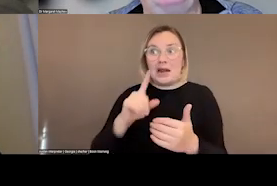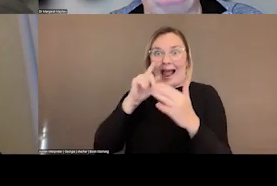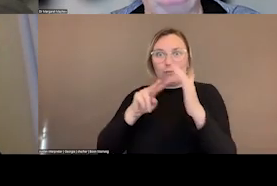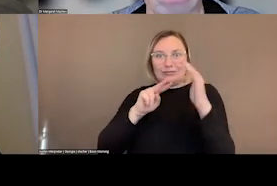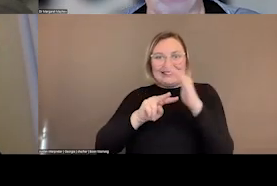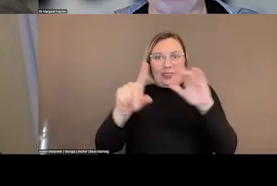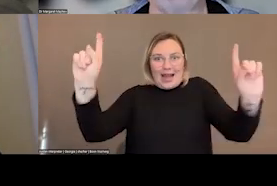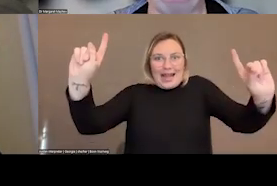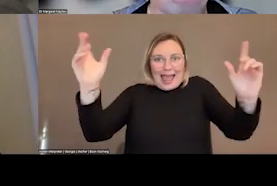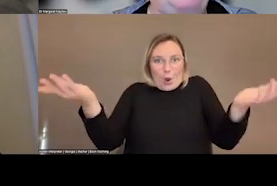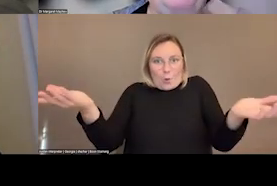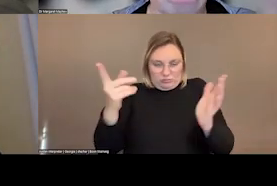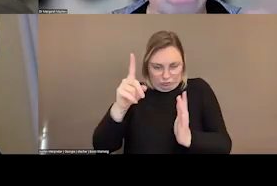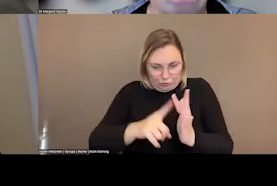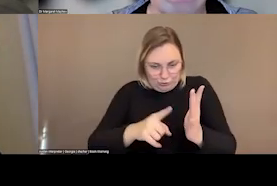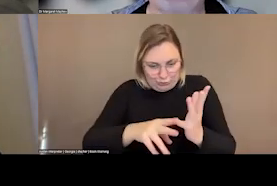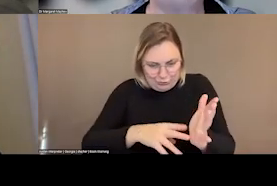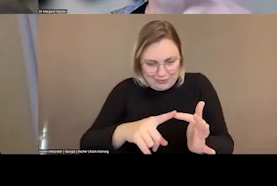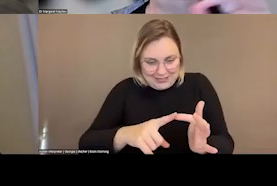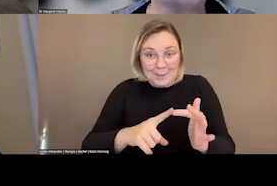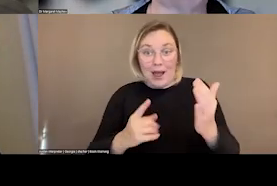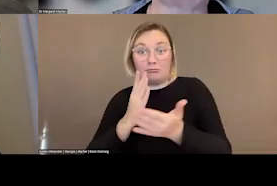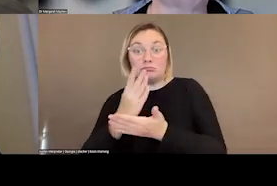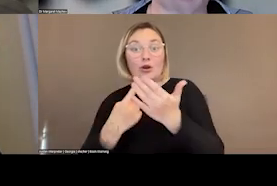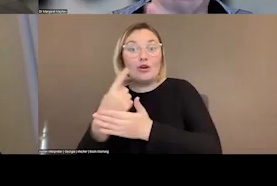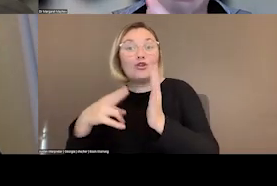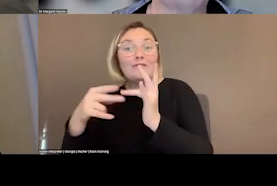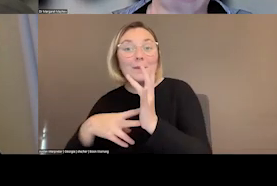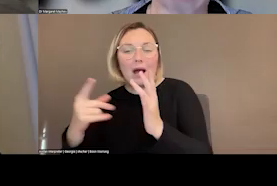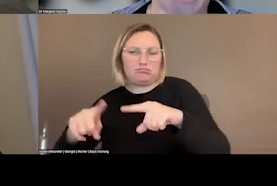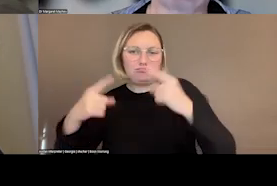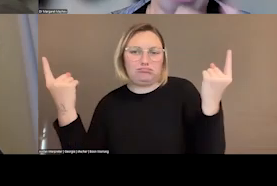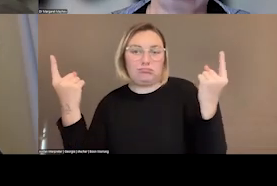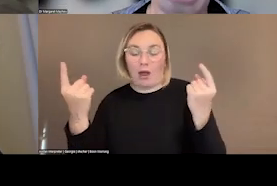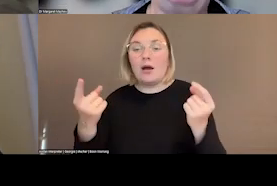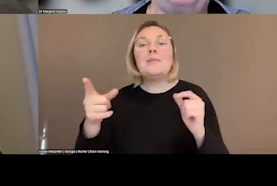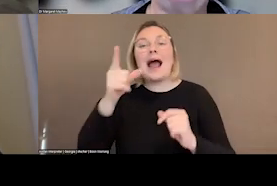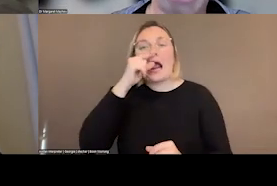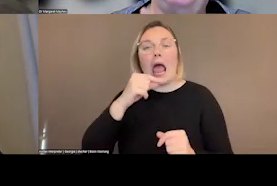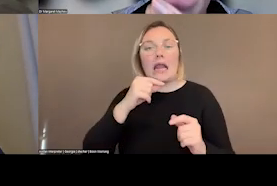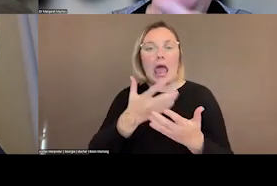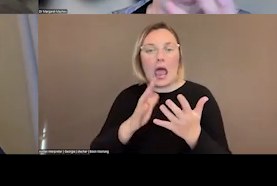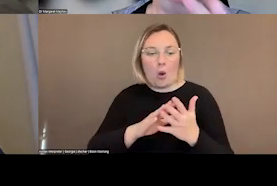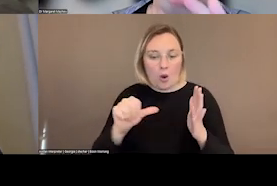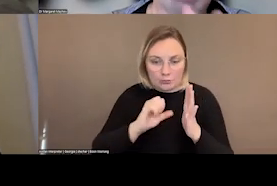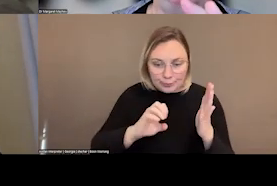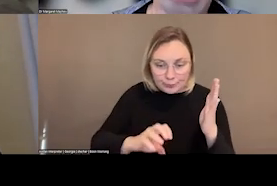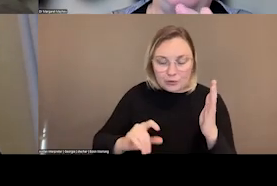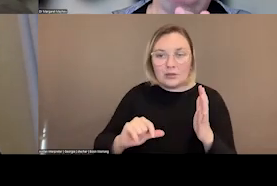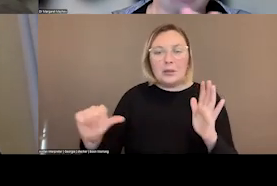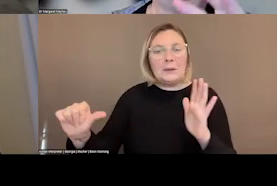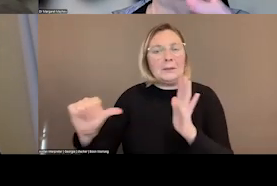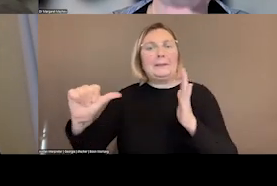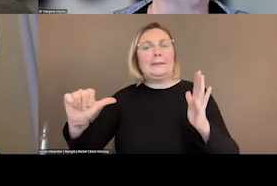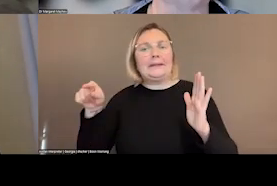now in June, but it may happen in November. That's, there's a way to kind of get around that. So Yeah. I feel